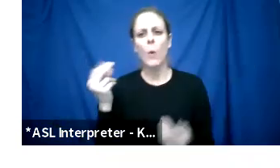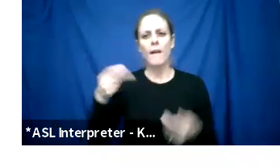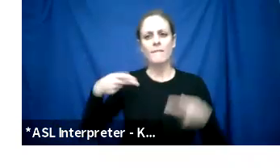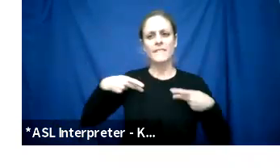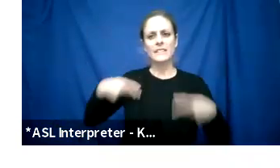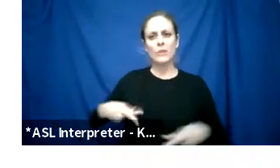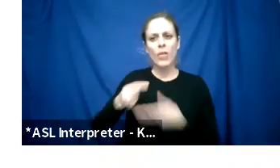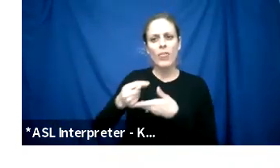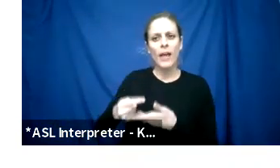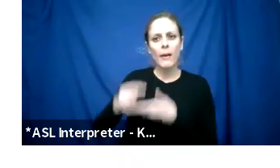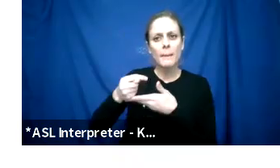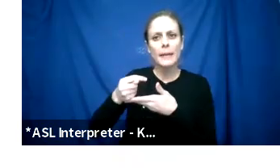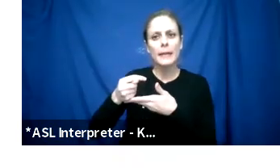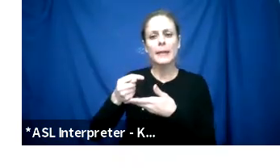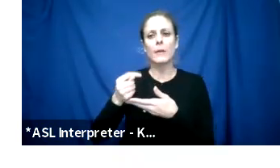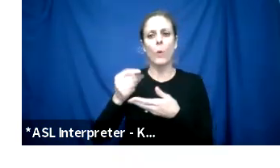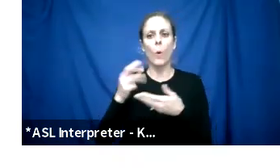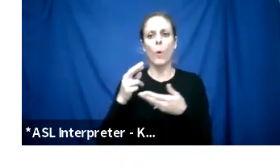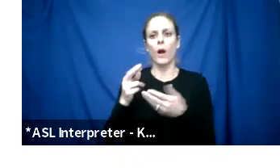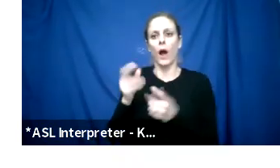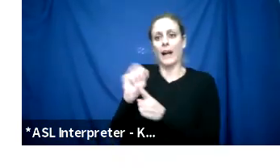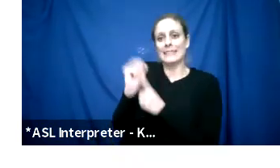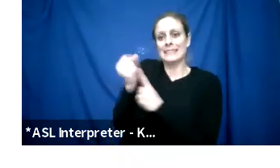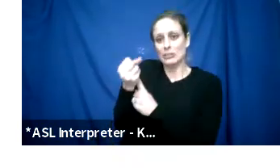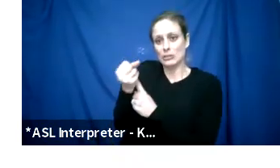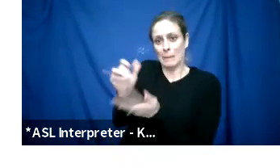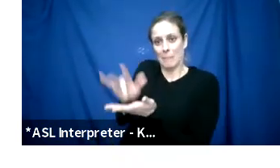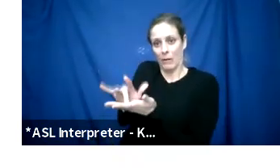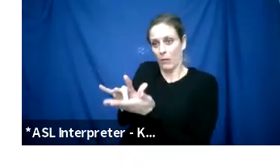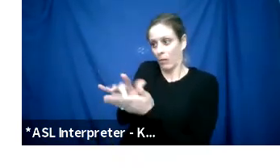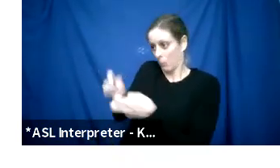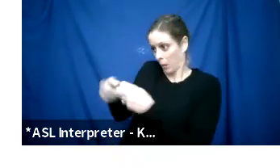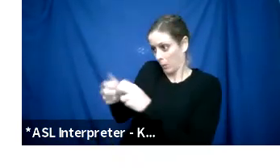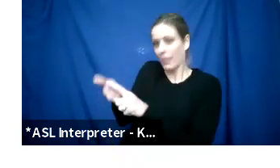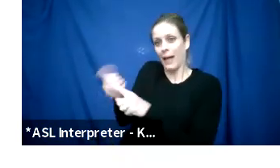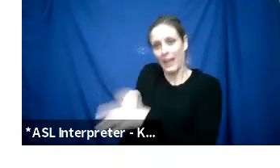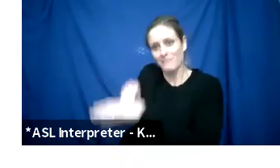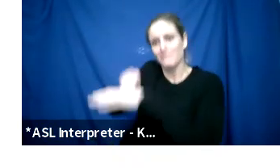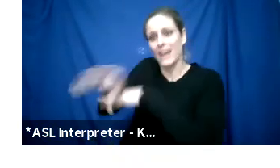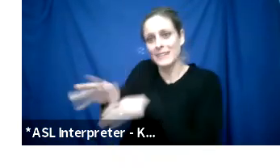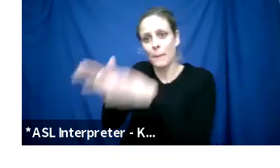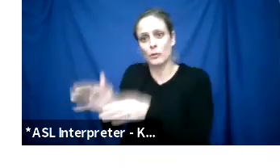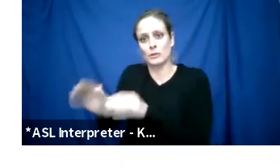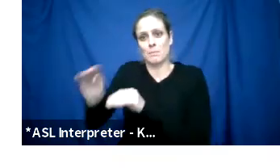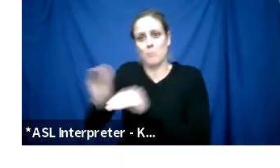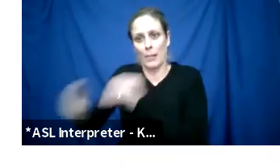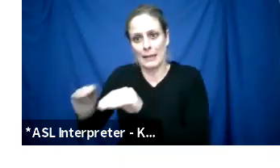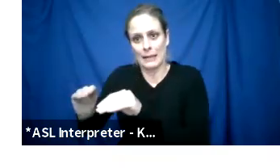or conditions that affect mobility. And the advisory states that requiring the use